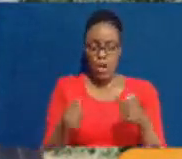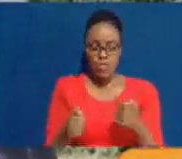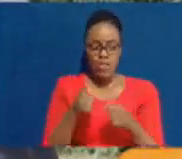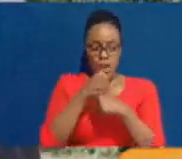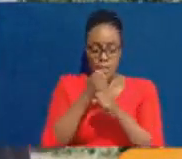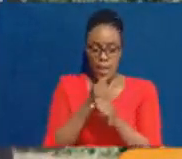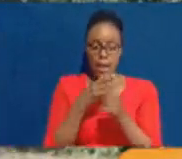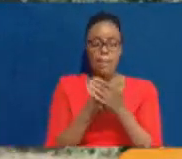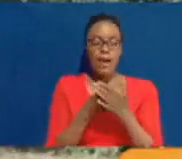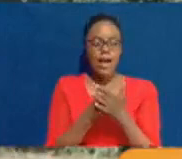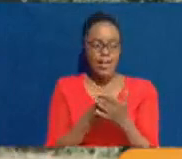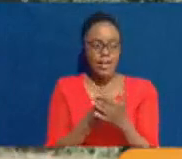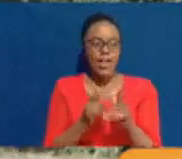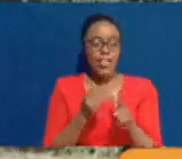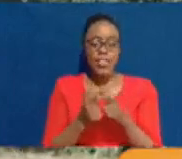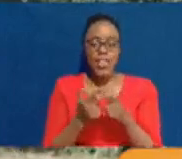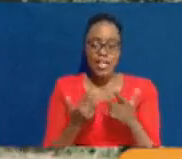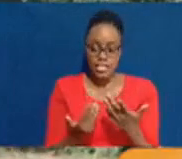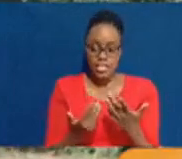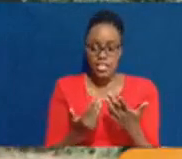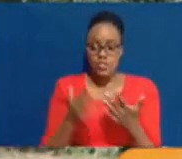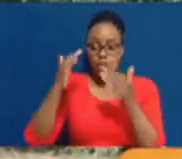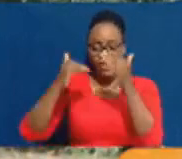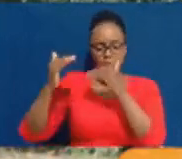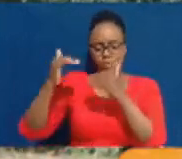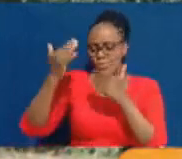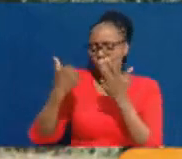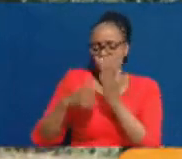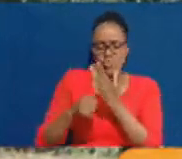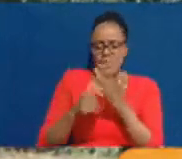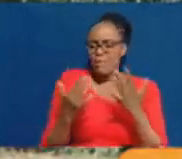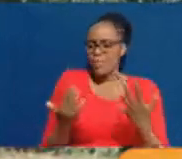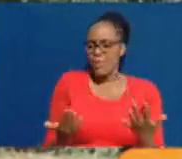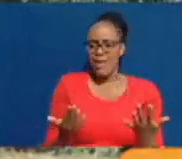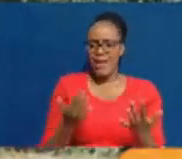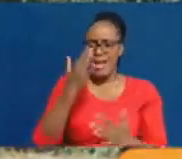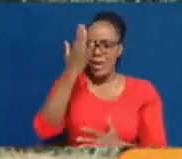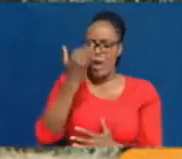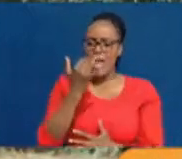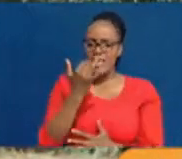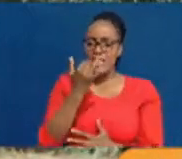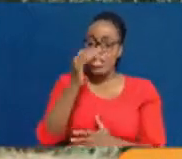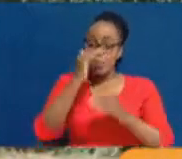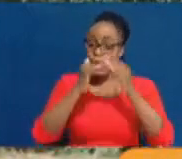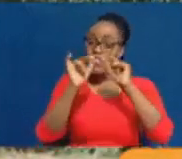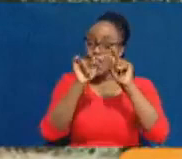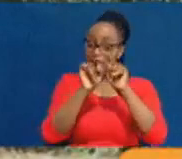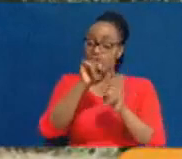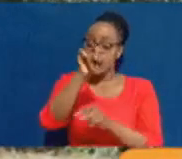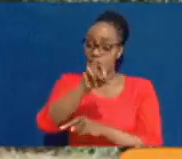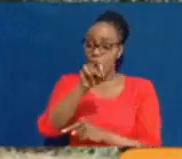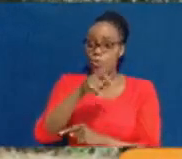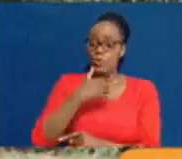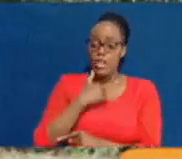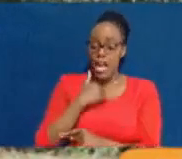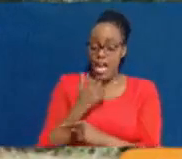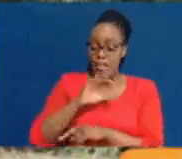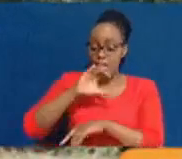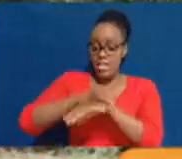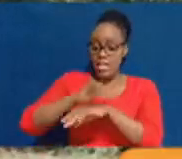generate income for our universities, why not? Because universities are also supposed to indulge in